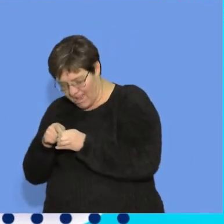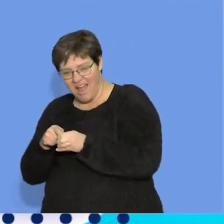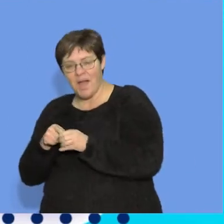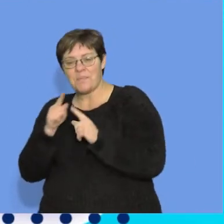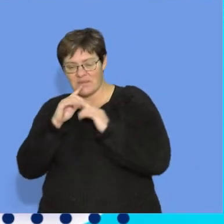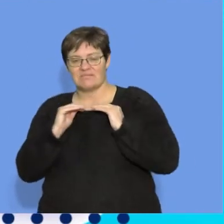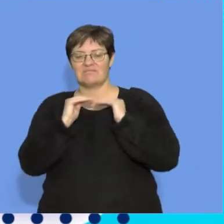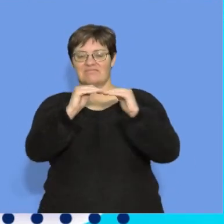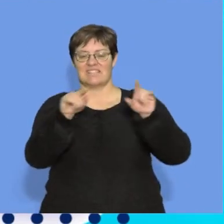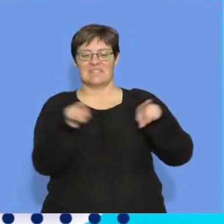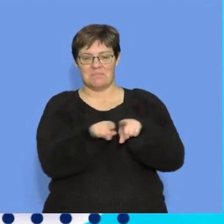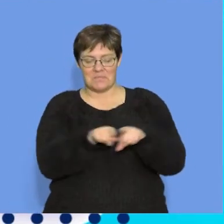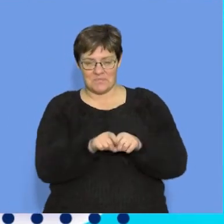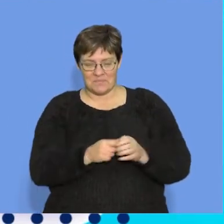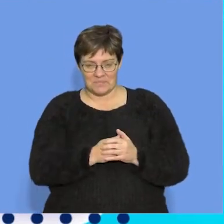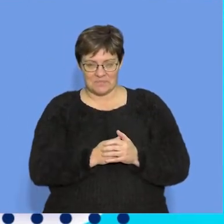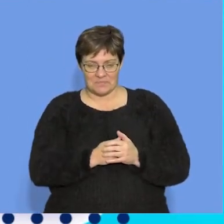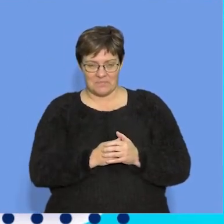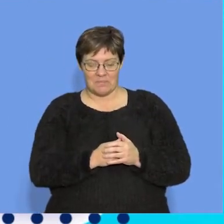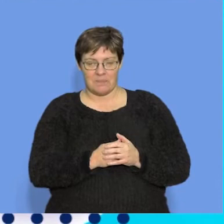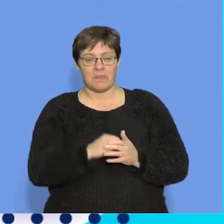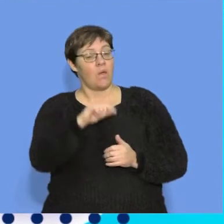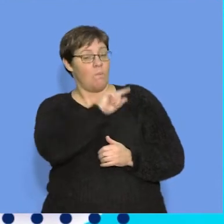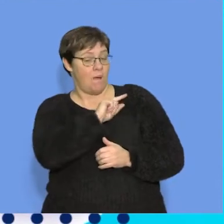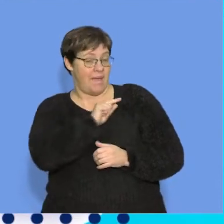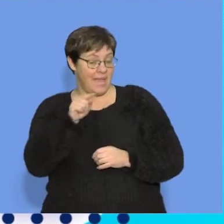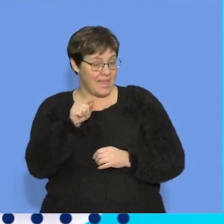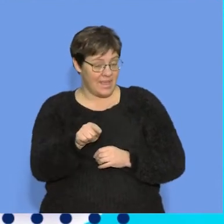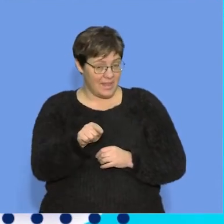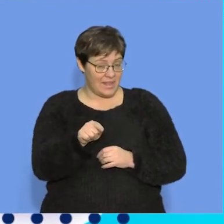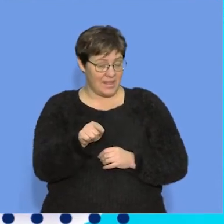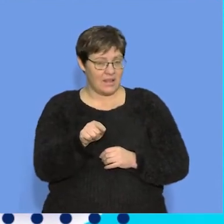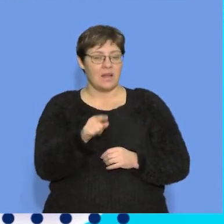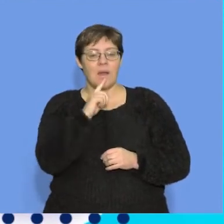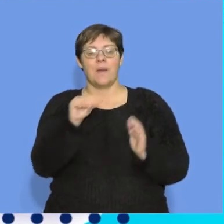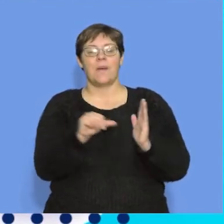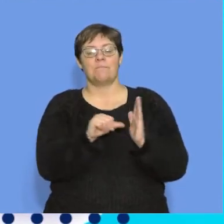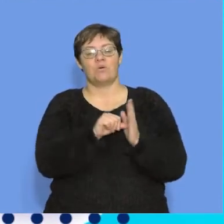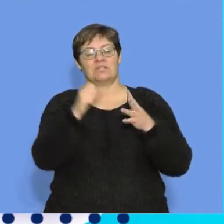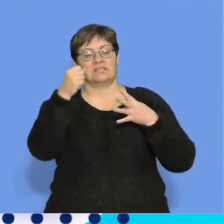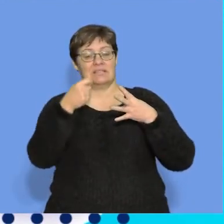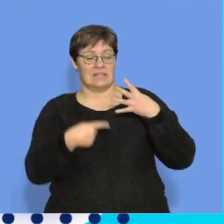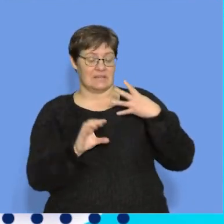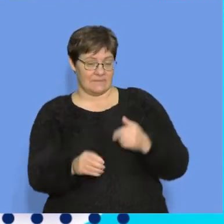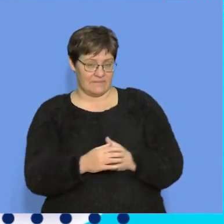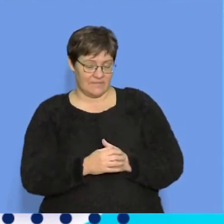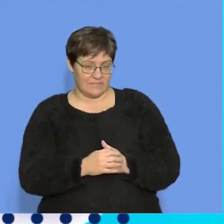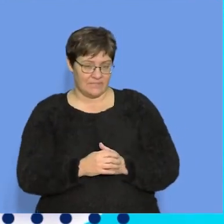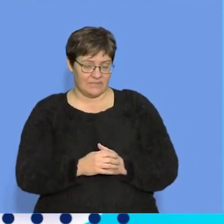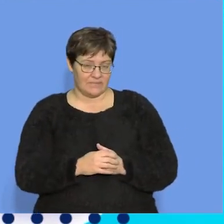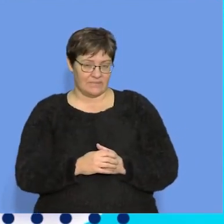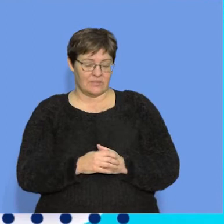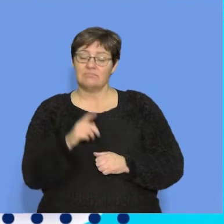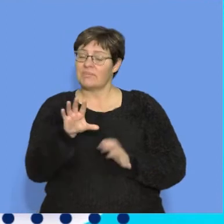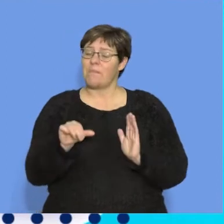a state of chemical equilibrium. Because of that, we have an important indicator that is a